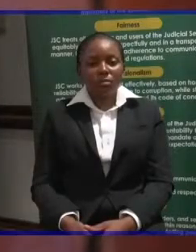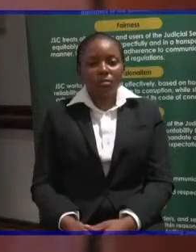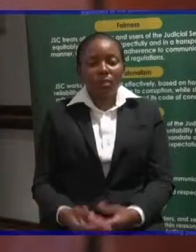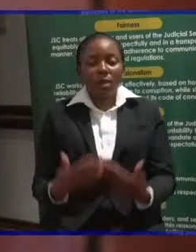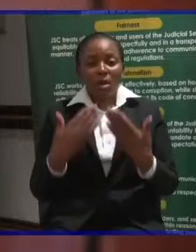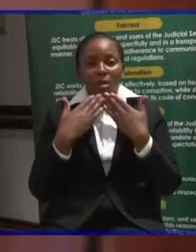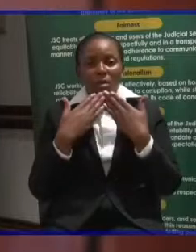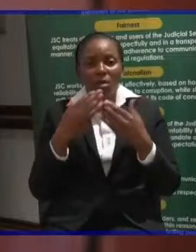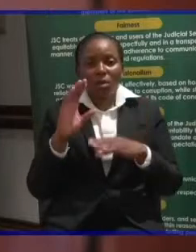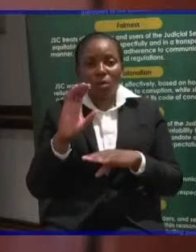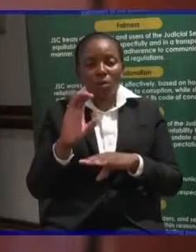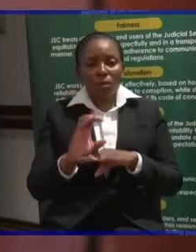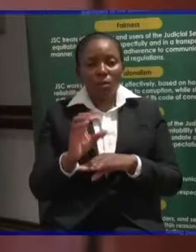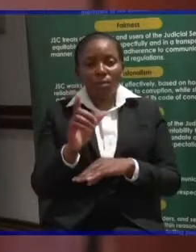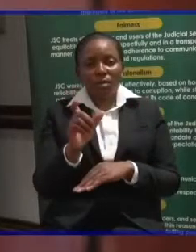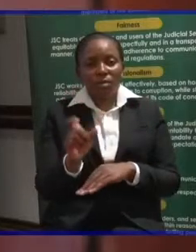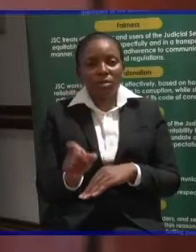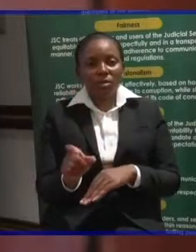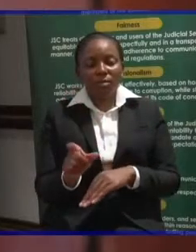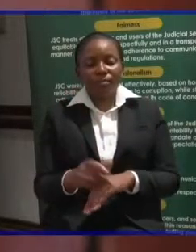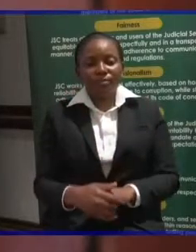Thank you, Commissioner.